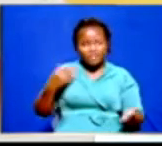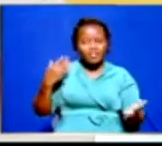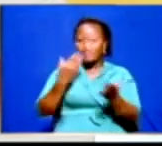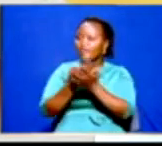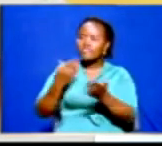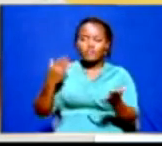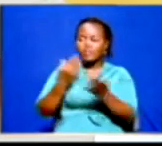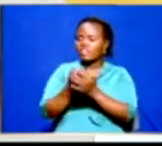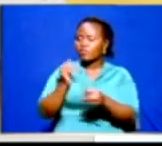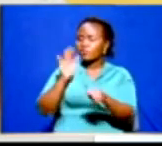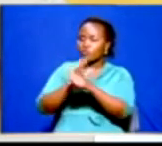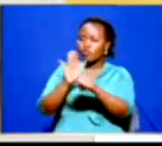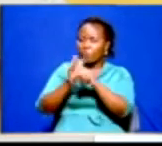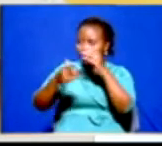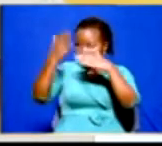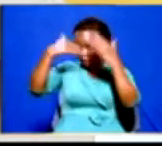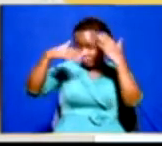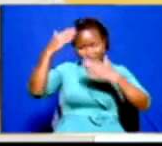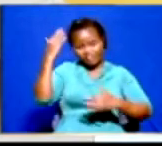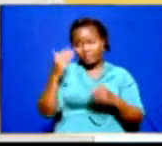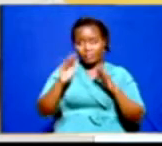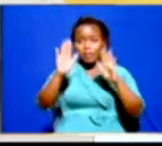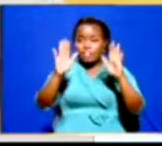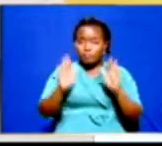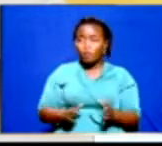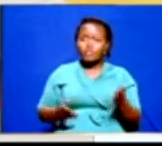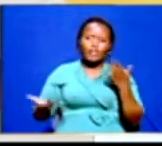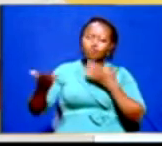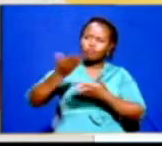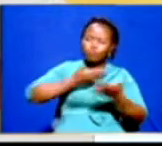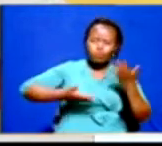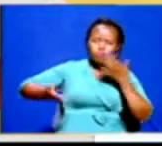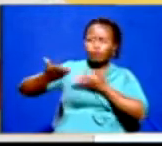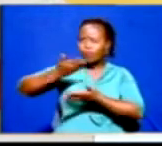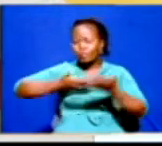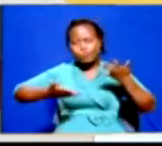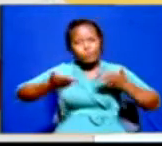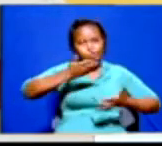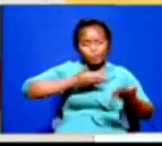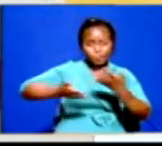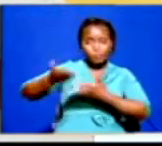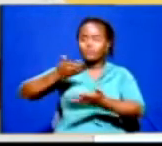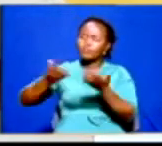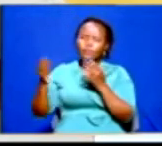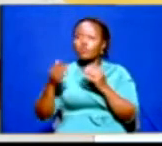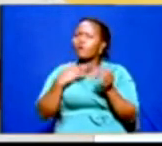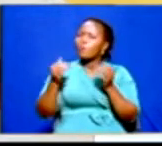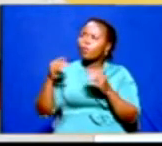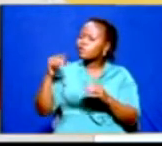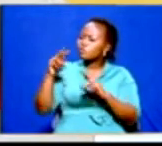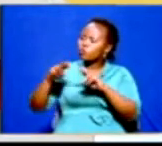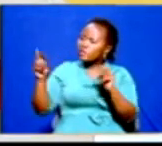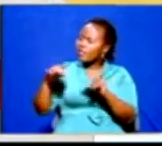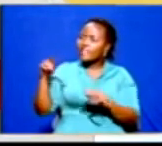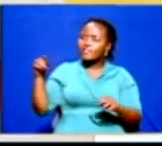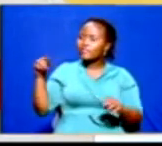have more time for this conversation. It's very important. I believe we should be picking up this conversation in the near future, just digging deeper into this. Professor